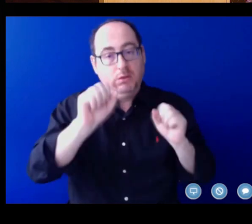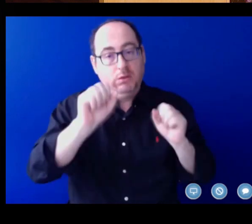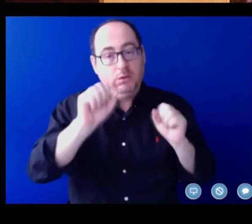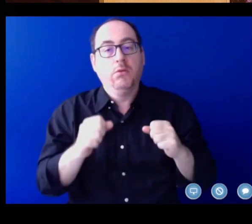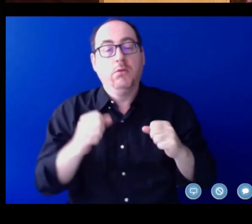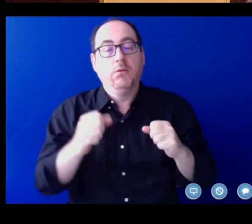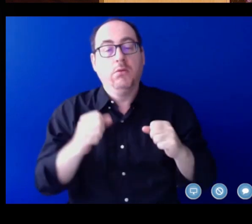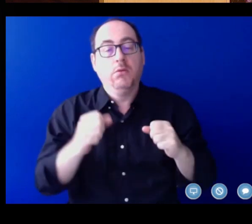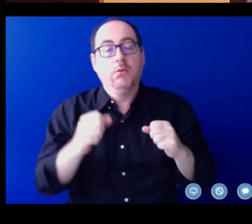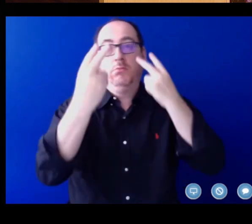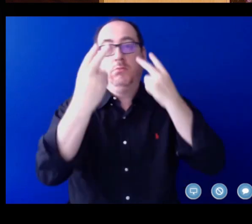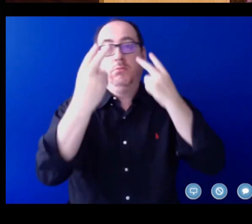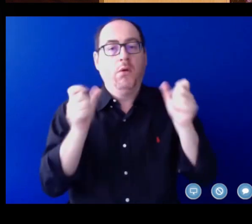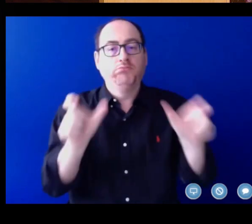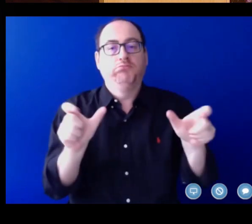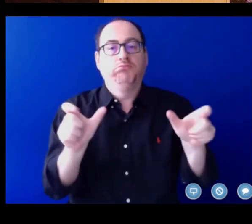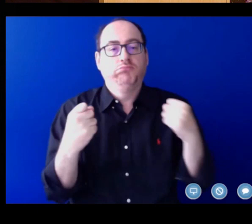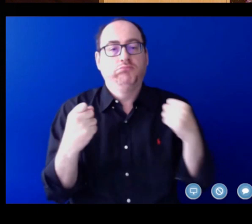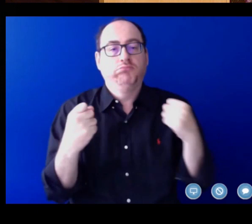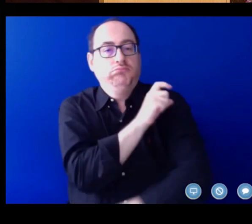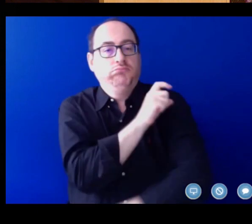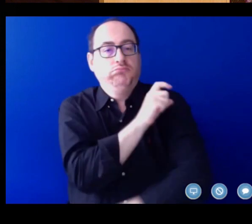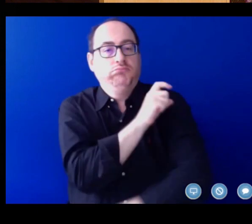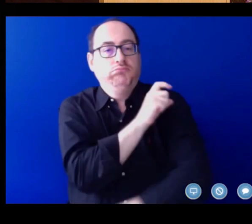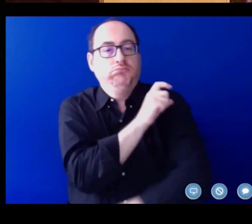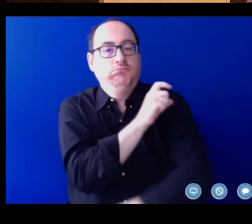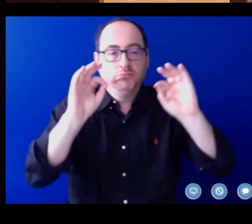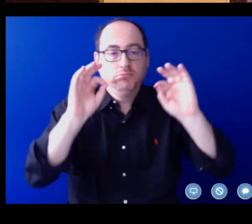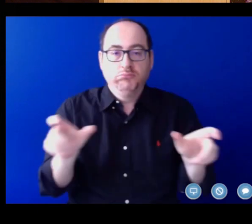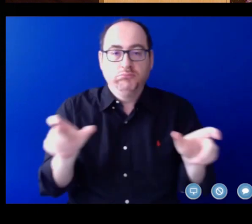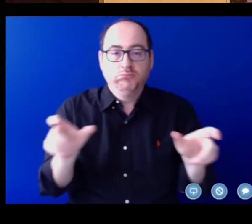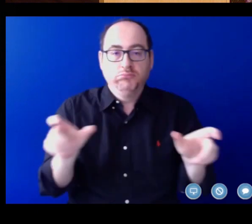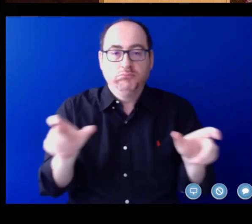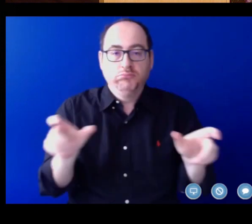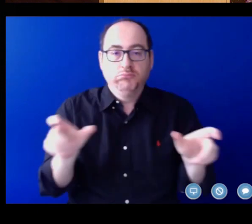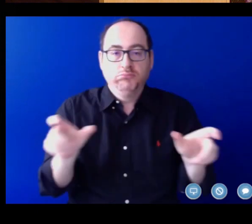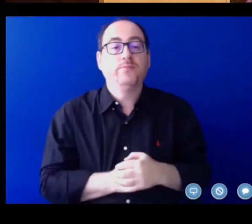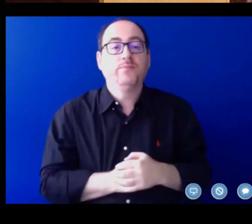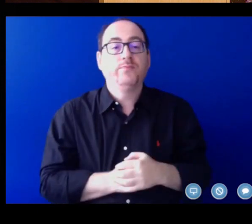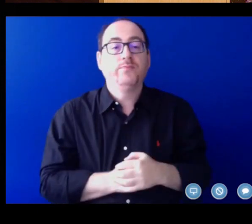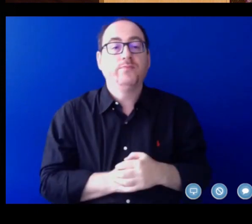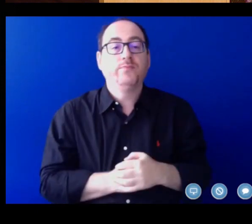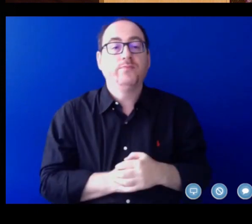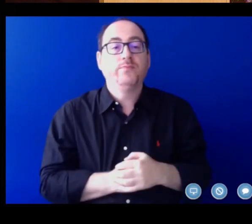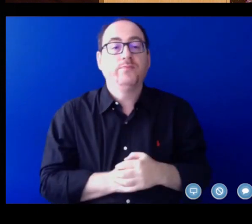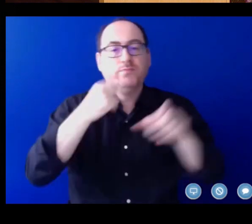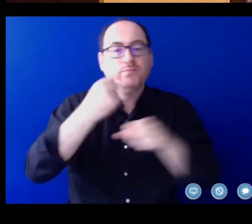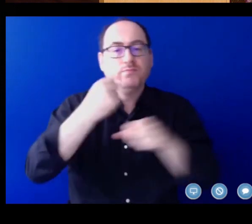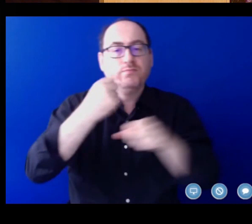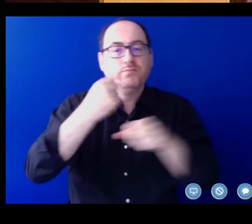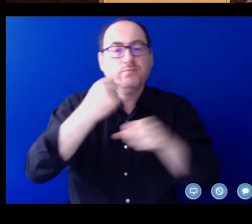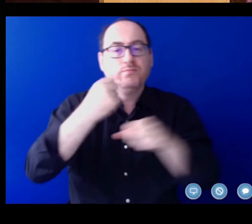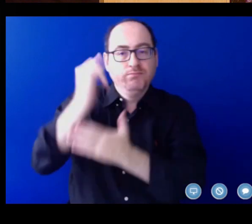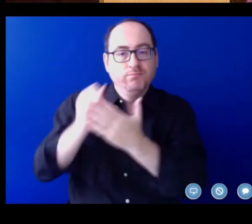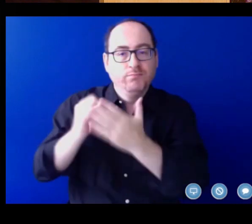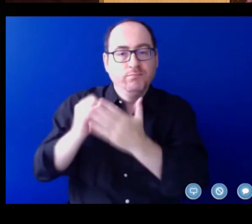artist, Ugo Galenkis, and you can see more of his extraordinary work online if you are interested. It also reminds us that we can't forget